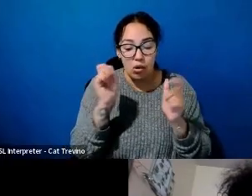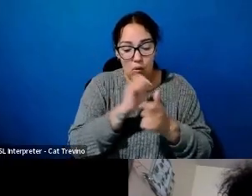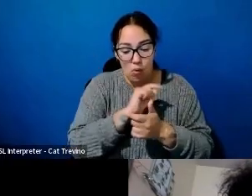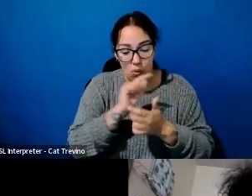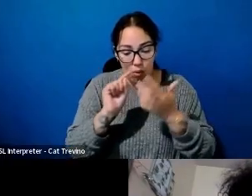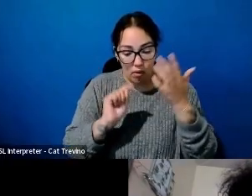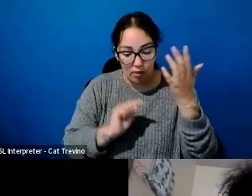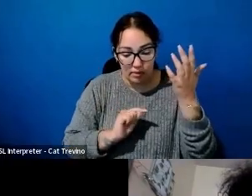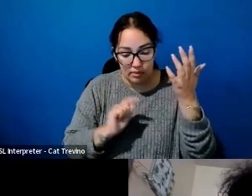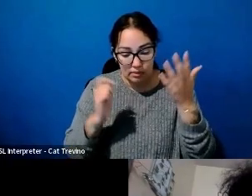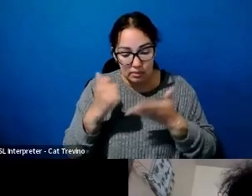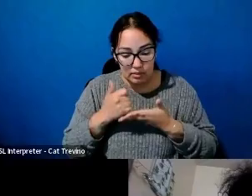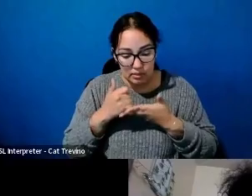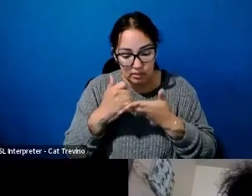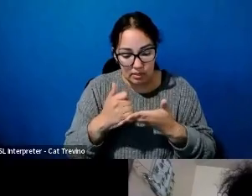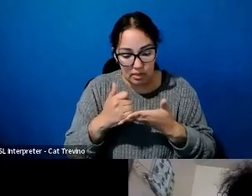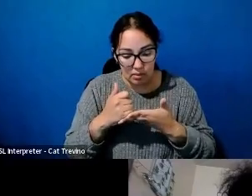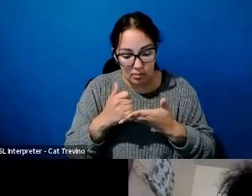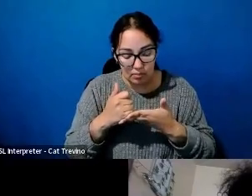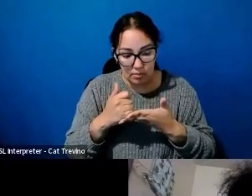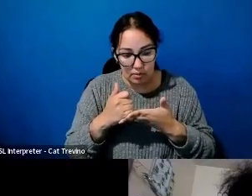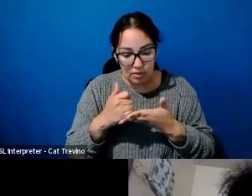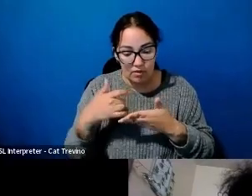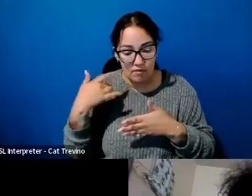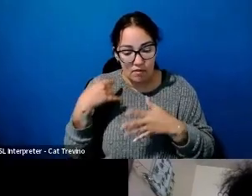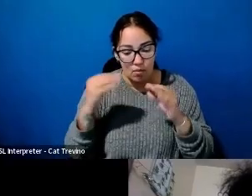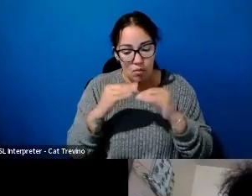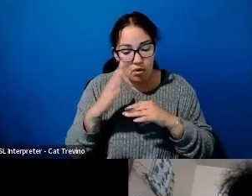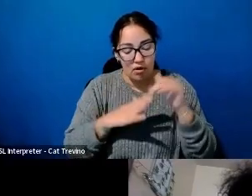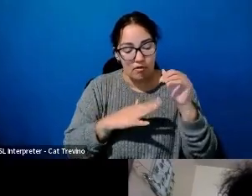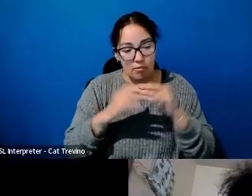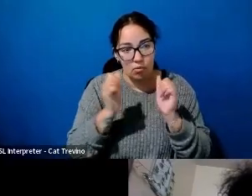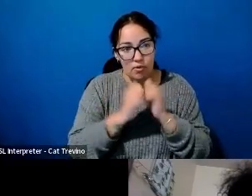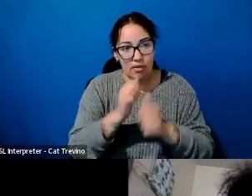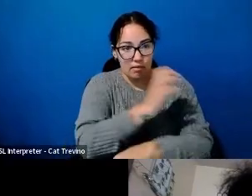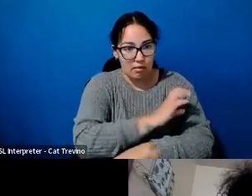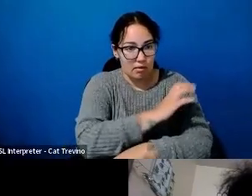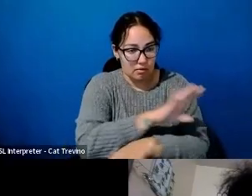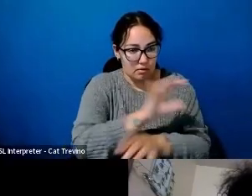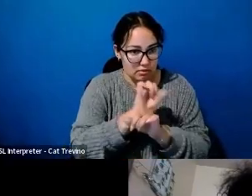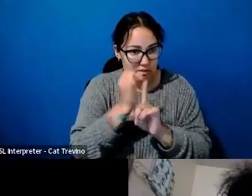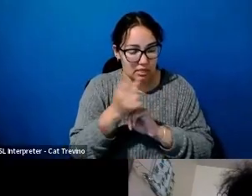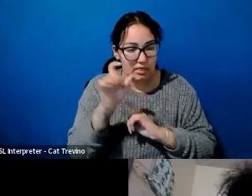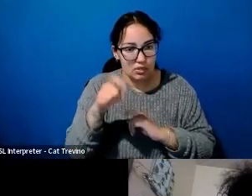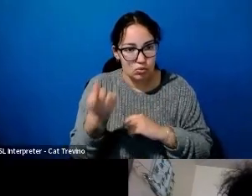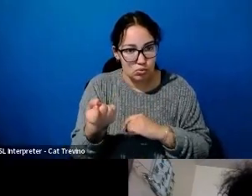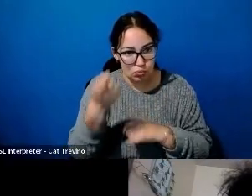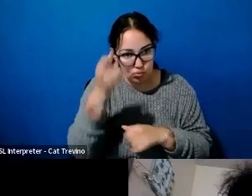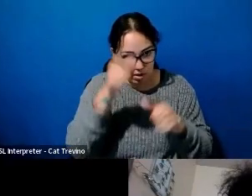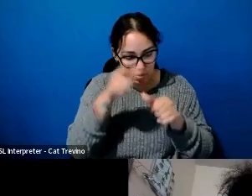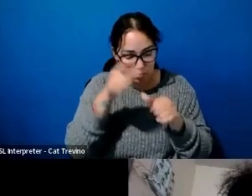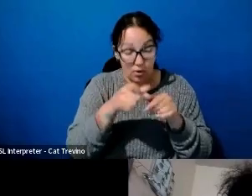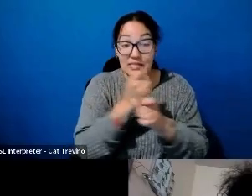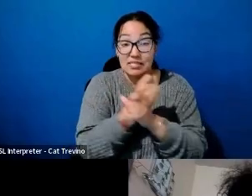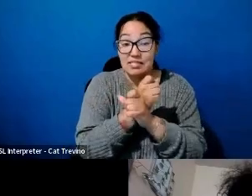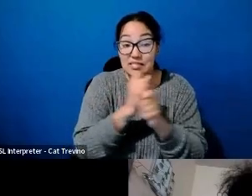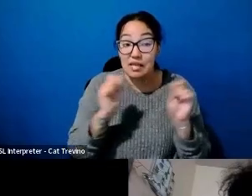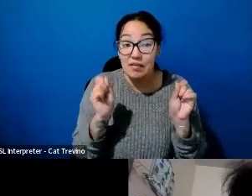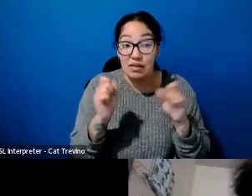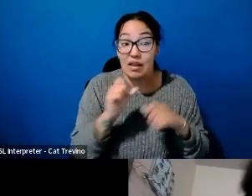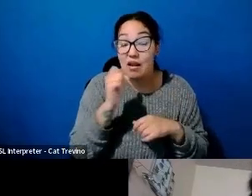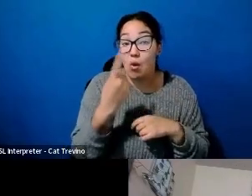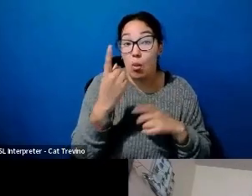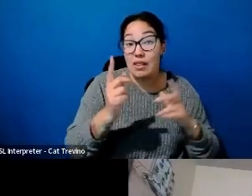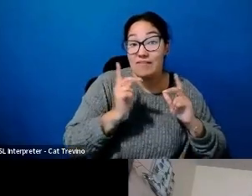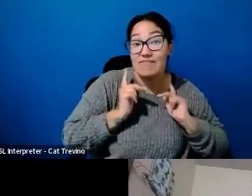can help someone feel more comfortable in a clinical setting. We need to remember that safety is not only